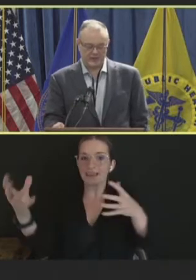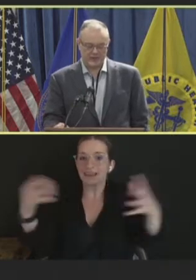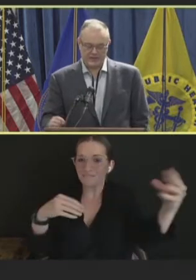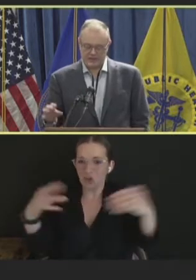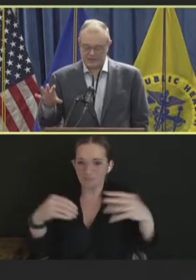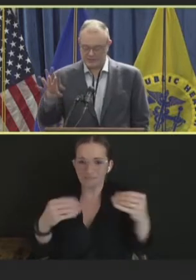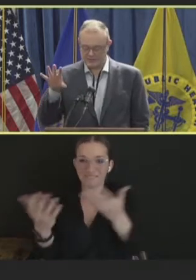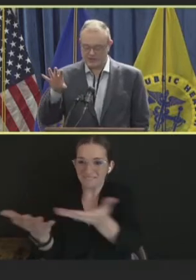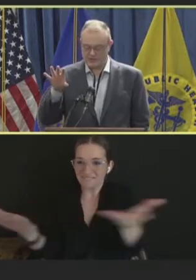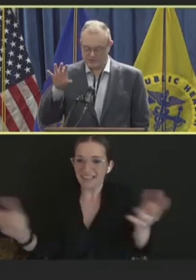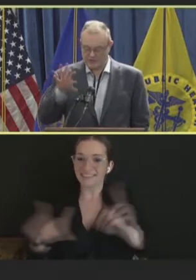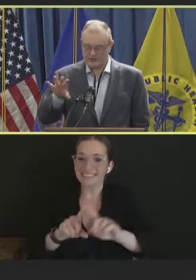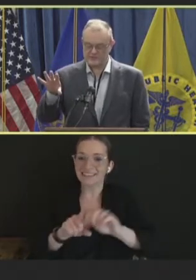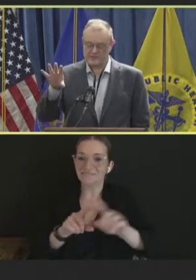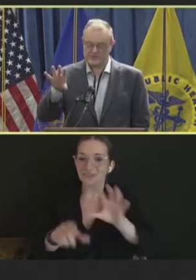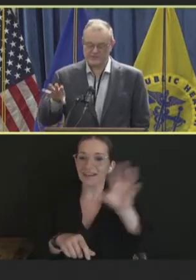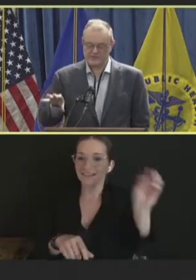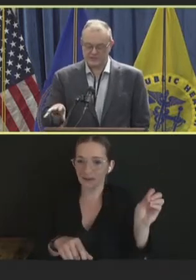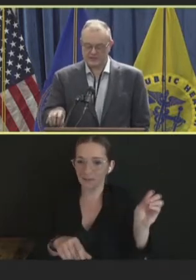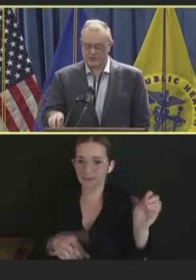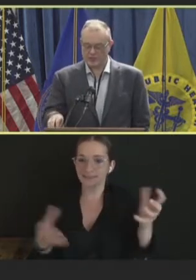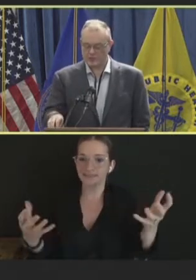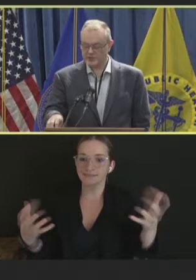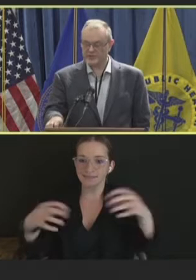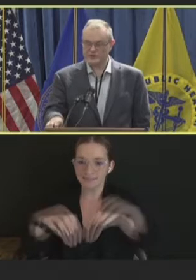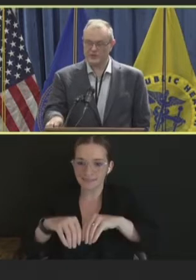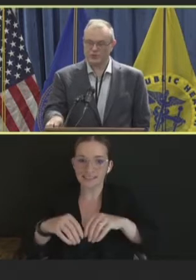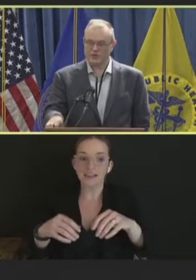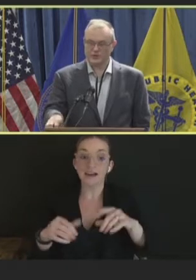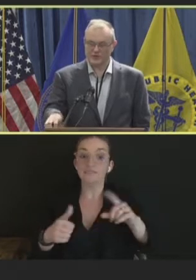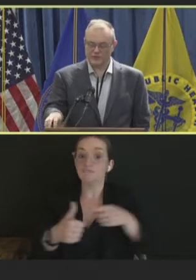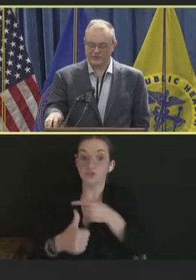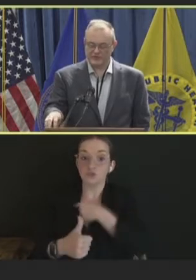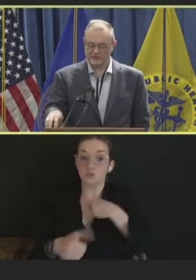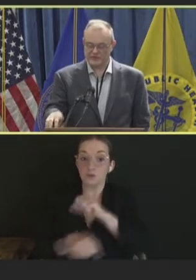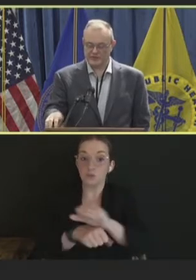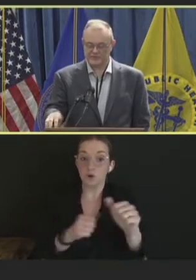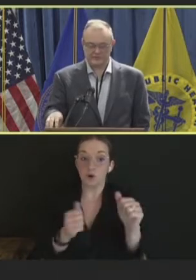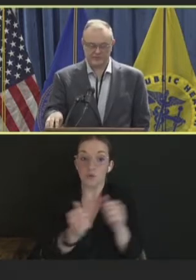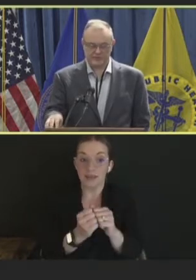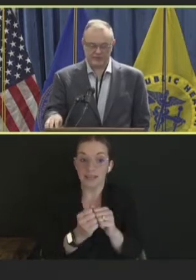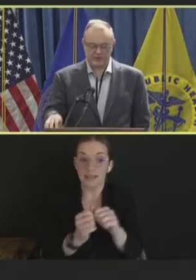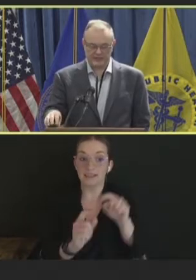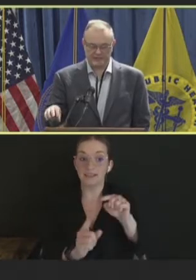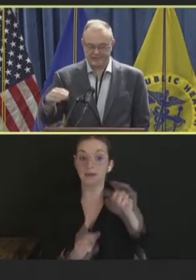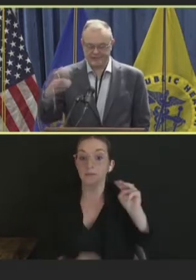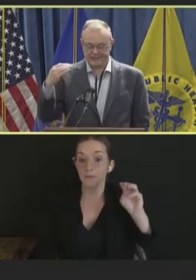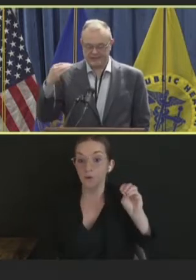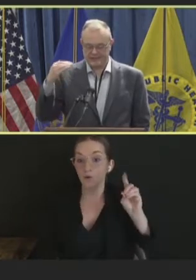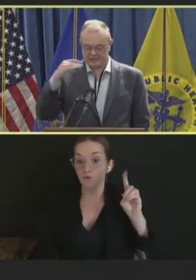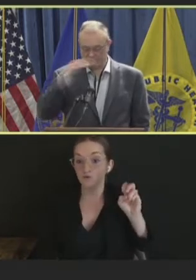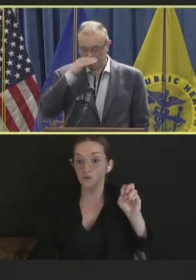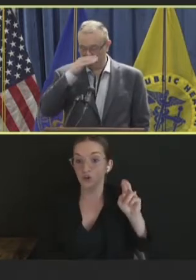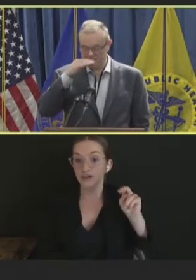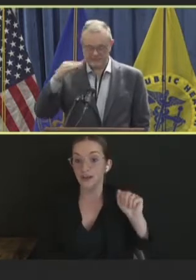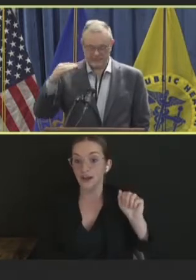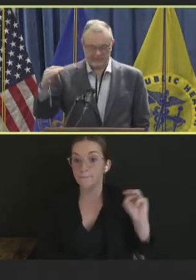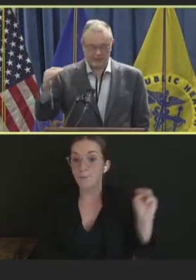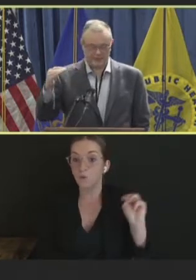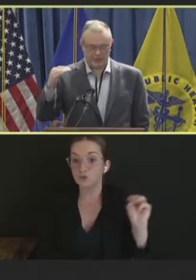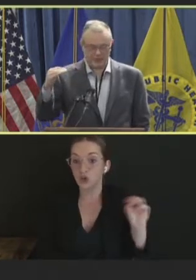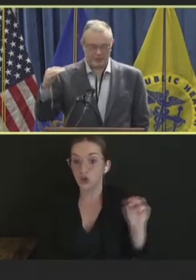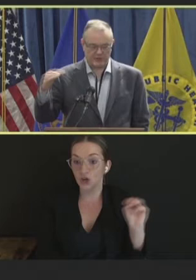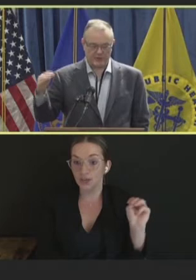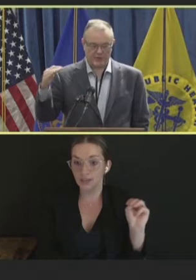board. So the first that we worked with, because we had worked with them previously, was Moderna. So it was